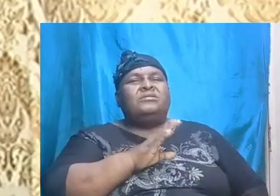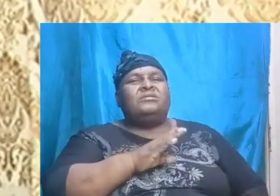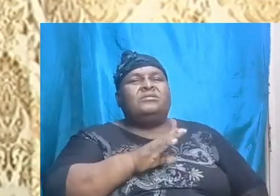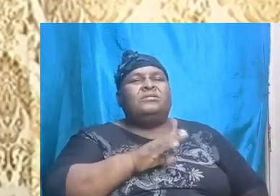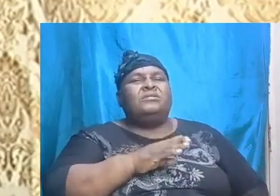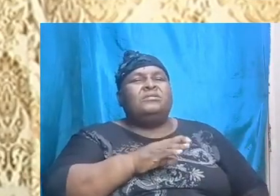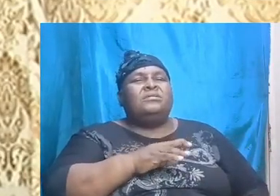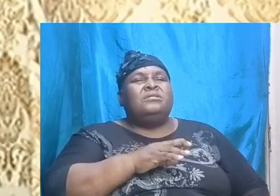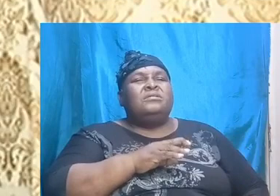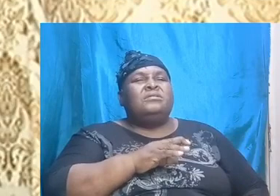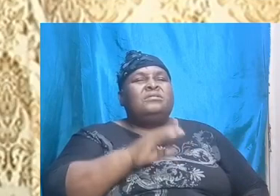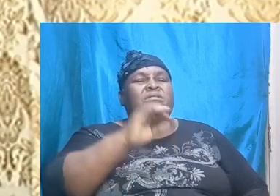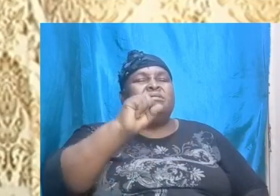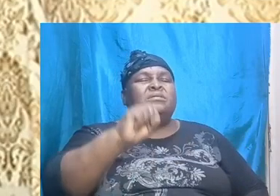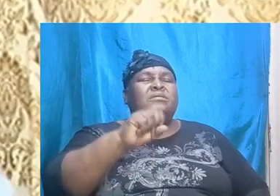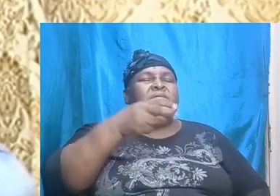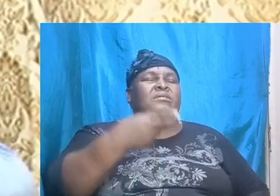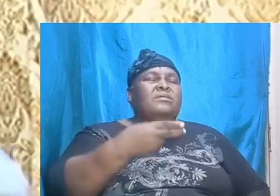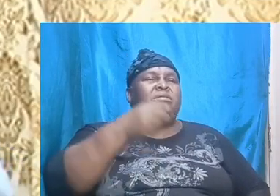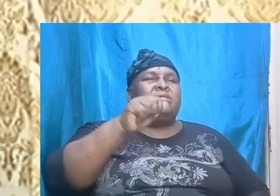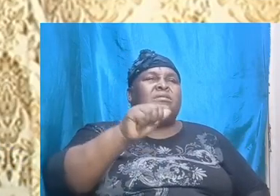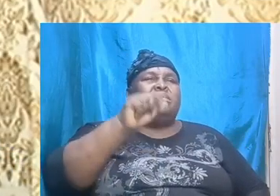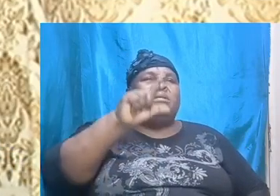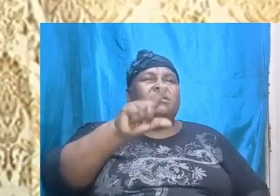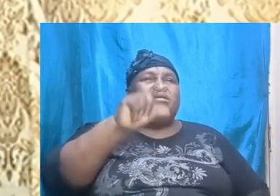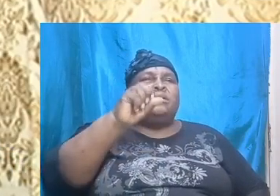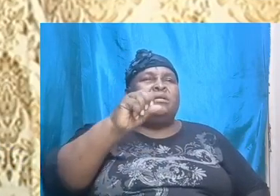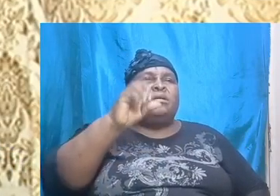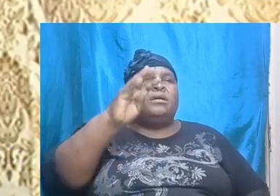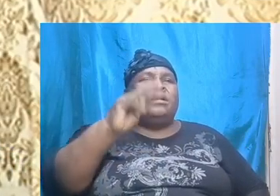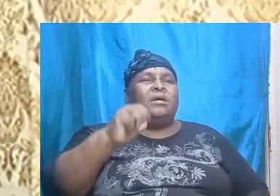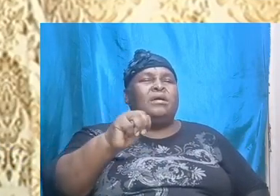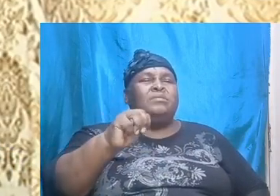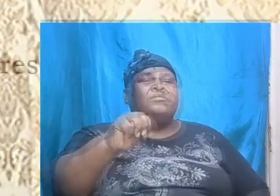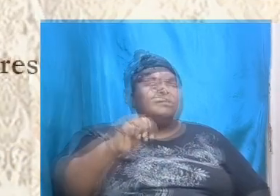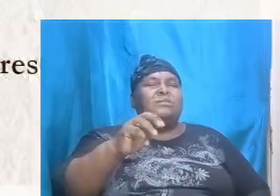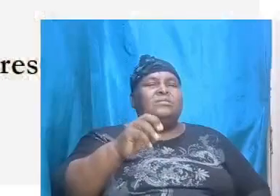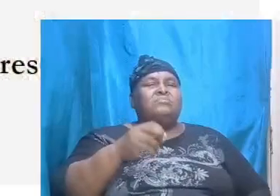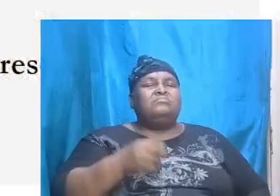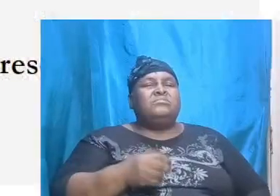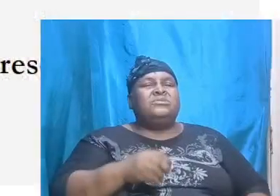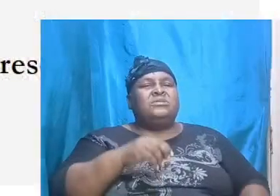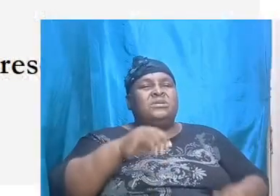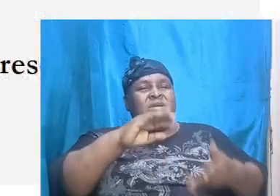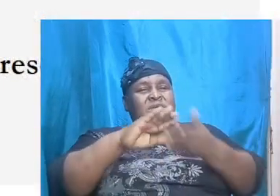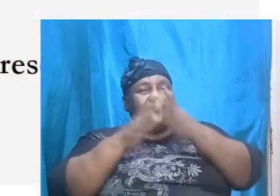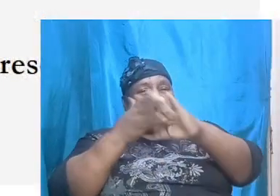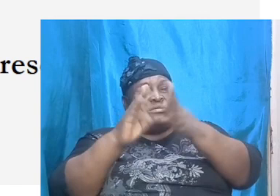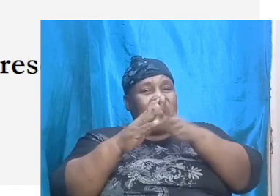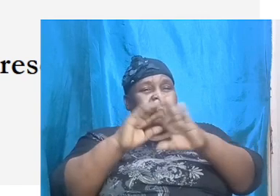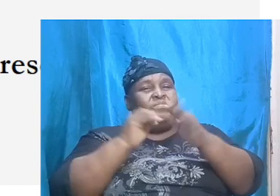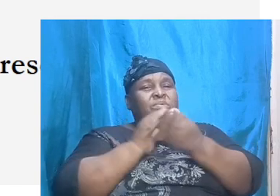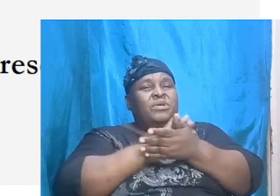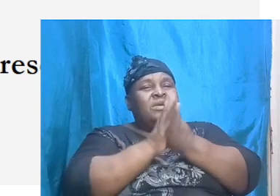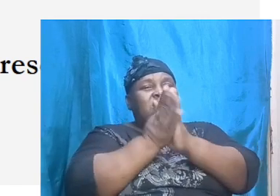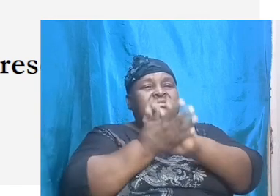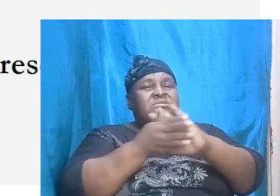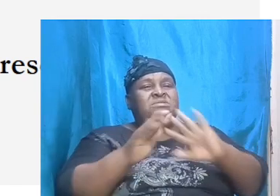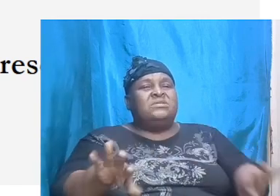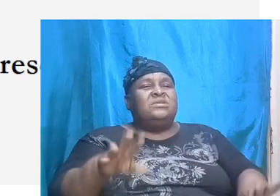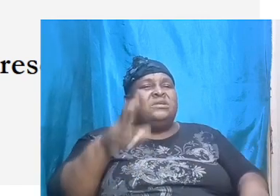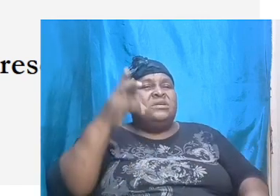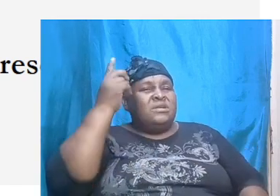get the word shalom from, peace, Jerusalem, the city of peace. And this is the place that David had made when he became king,